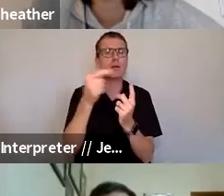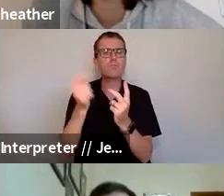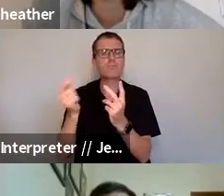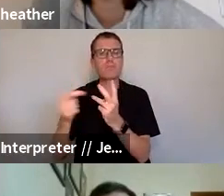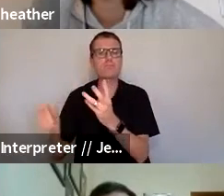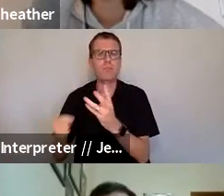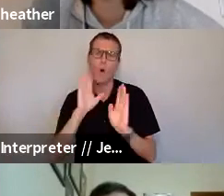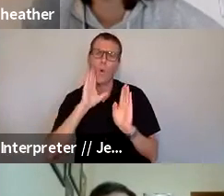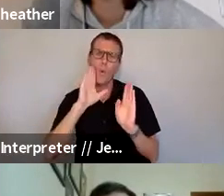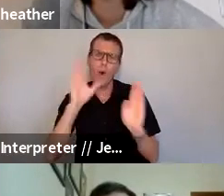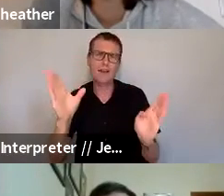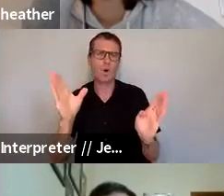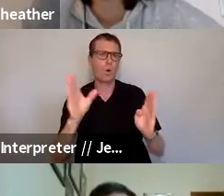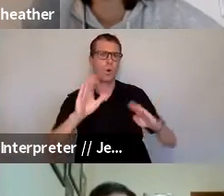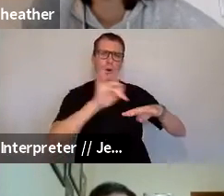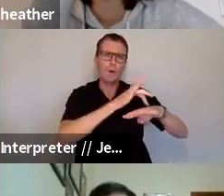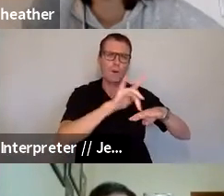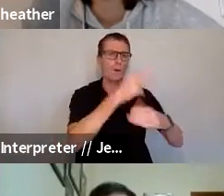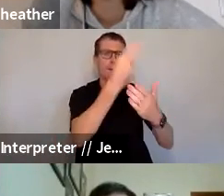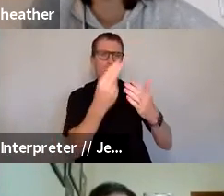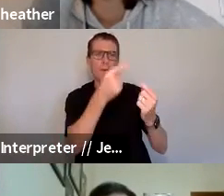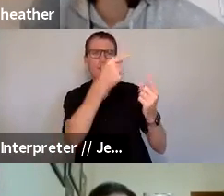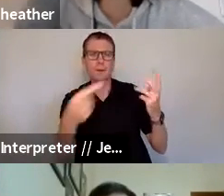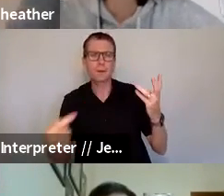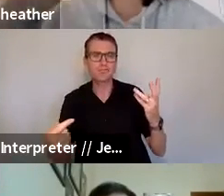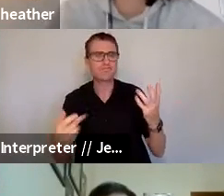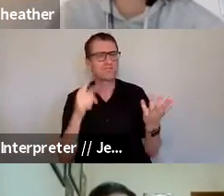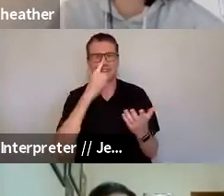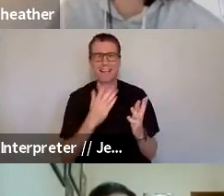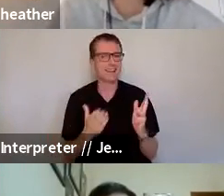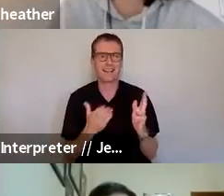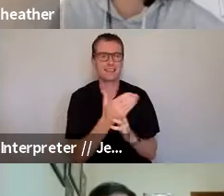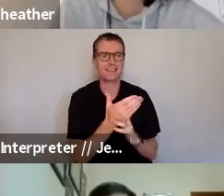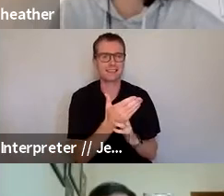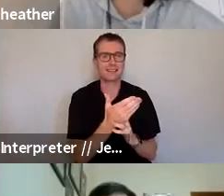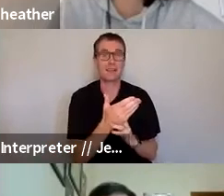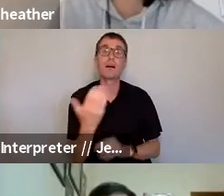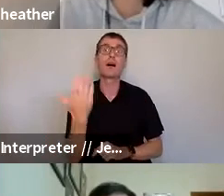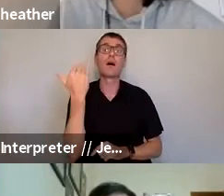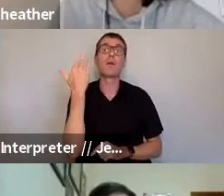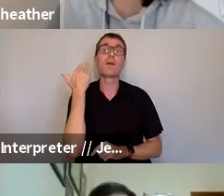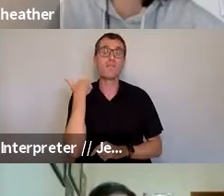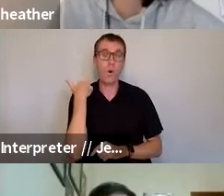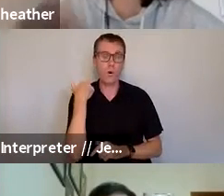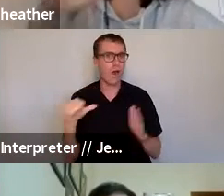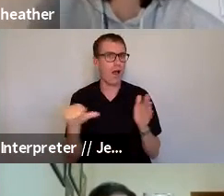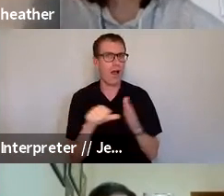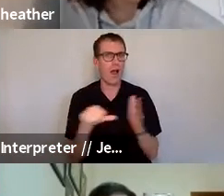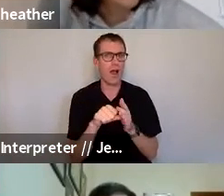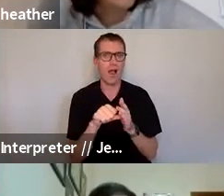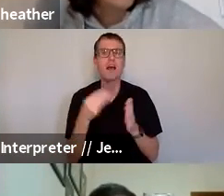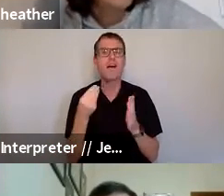we just don't have access to. And also funding was already difficult enough to pay for interpreters prior